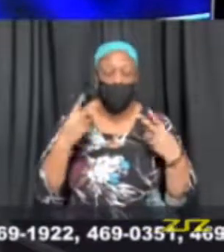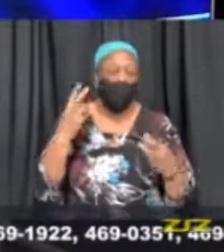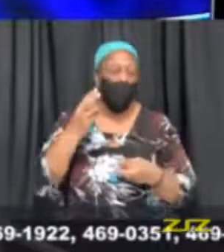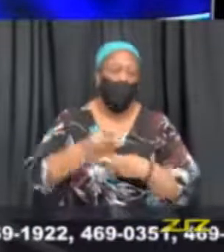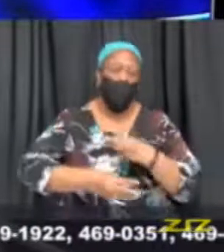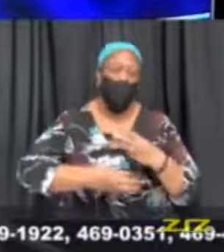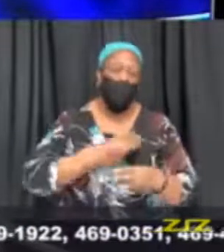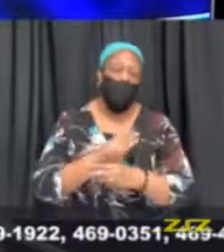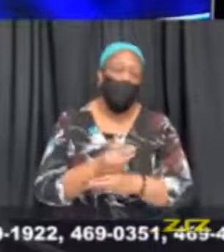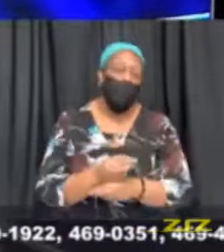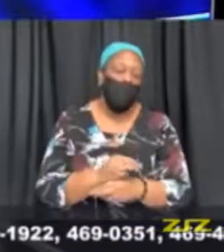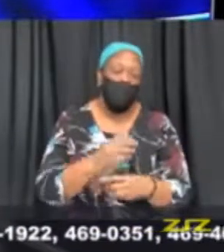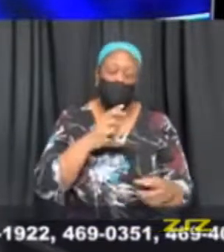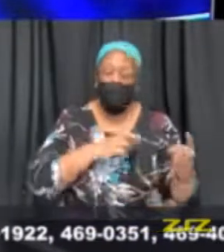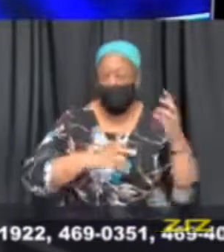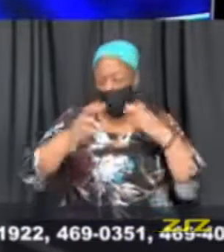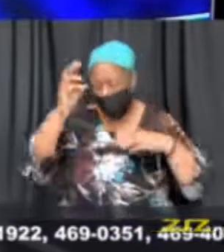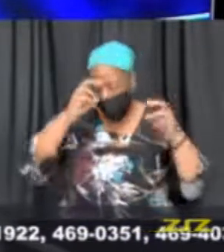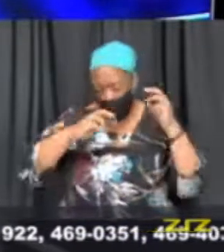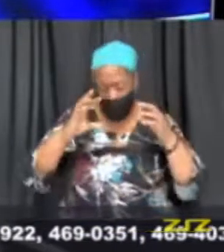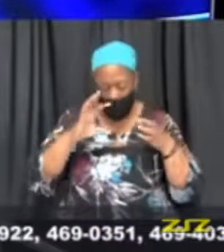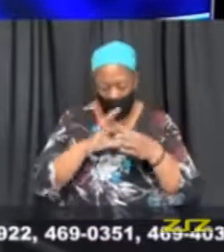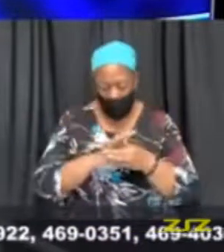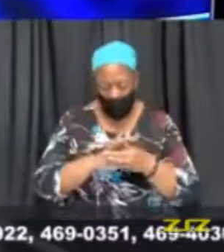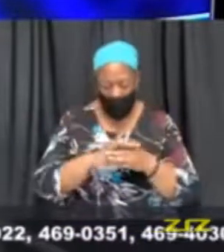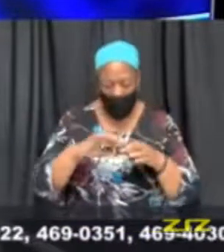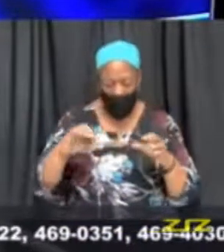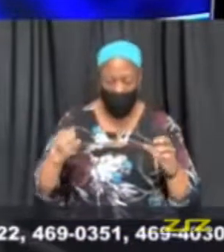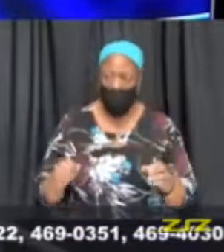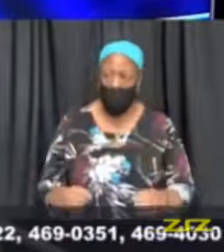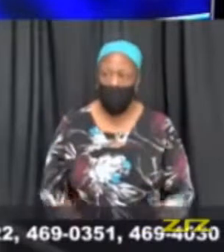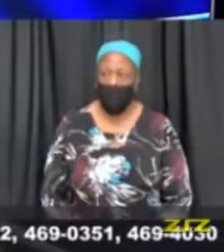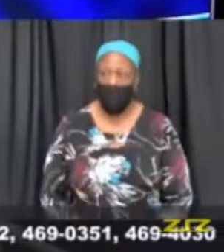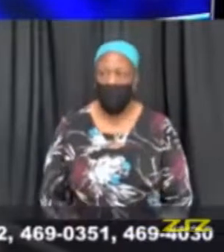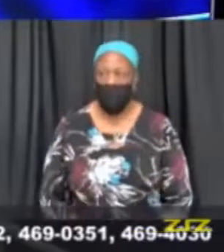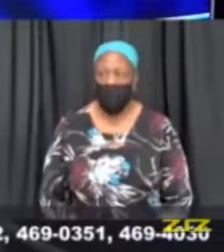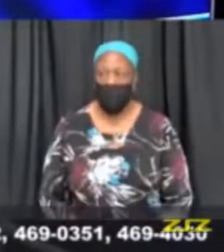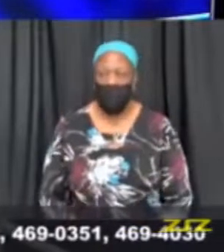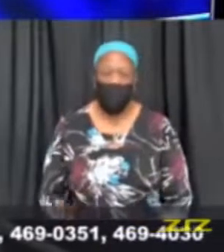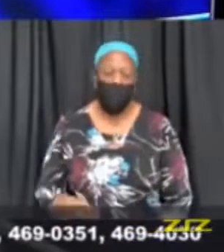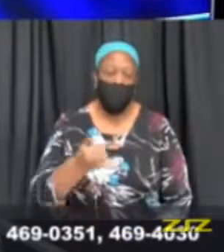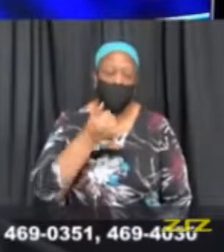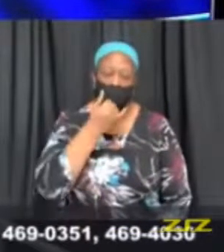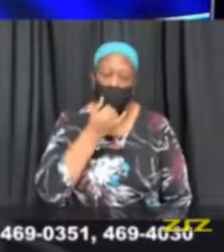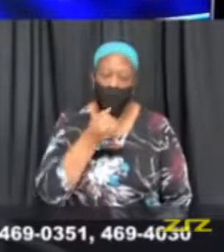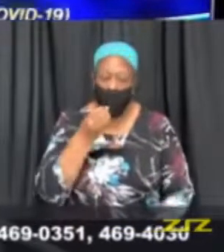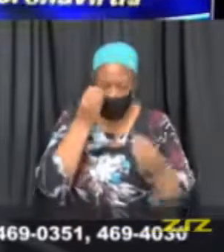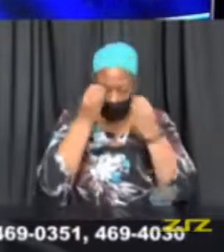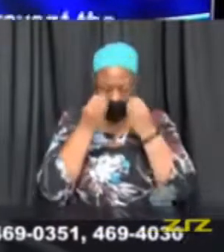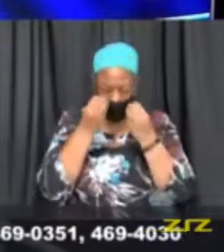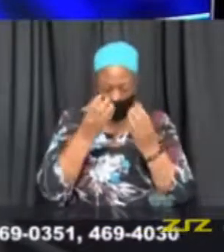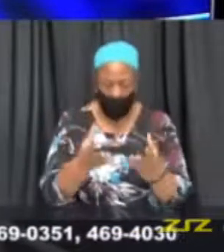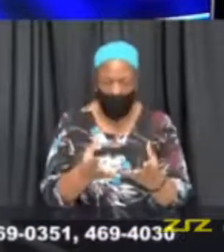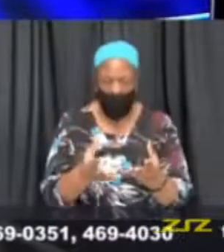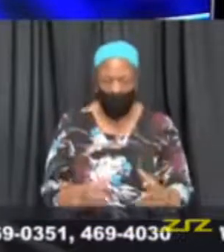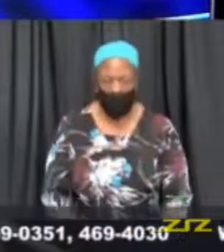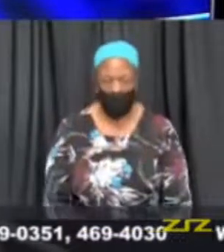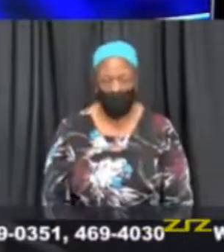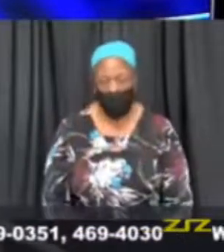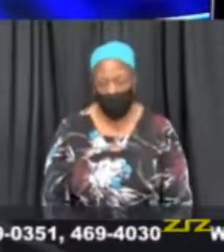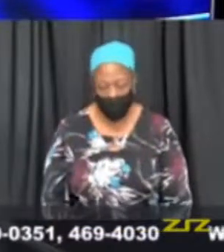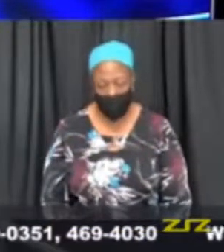storm. And it is the pandemic of disinformation and misinformation